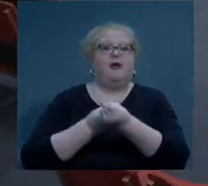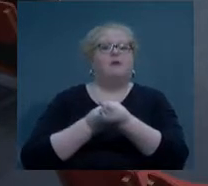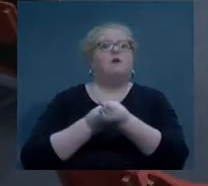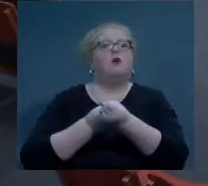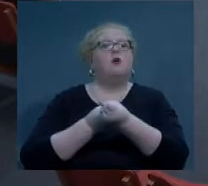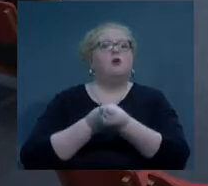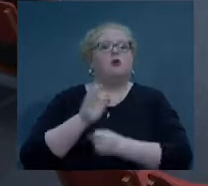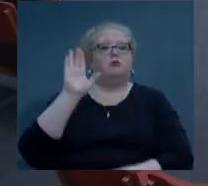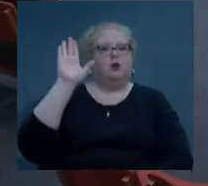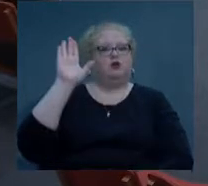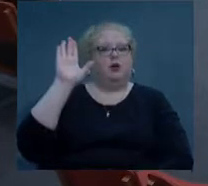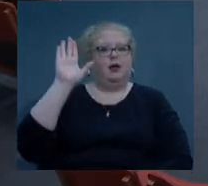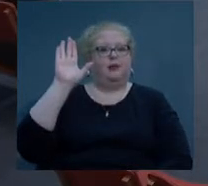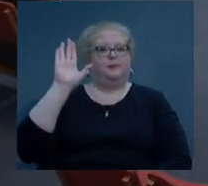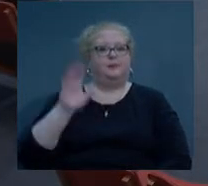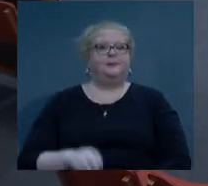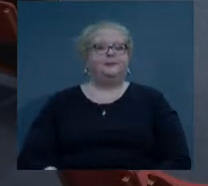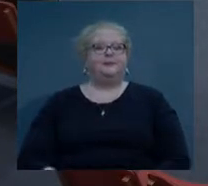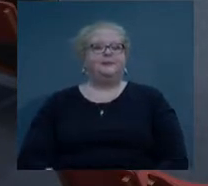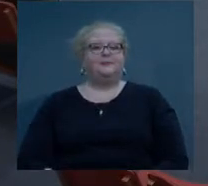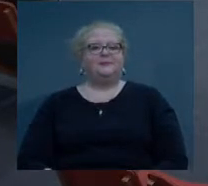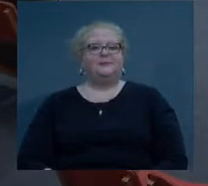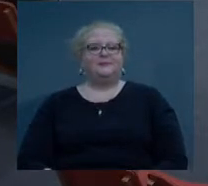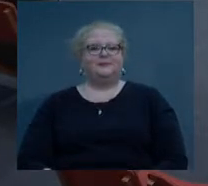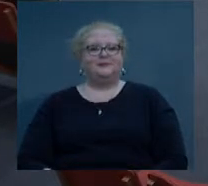please raise your hand.